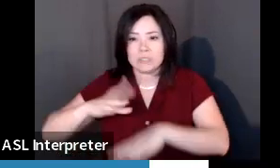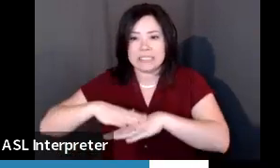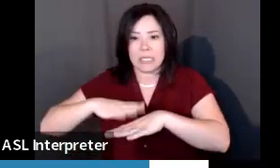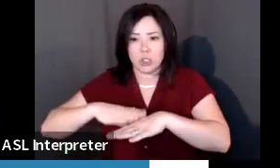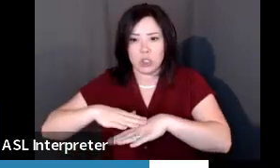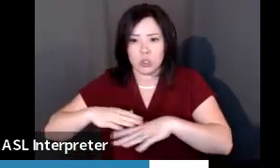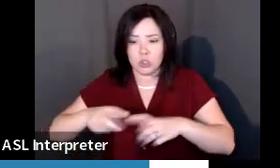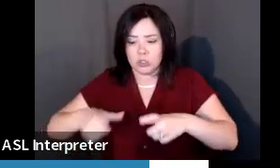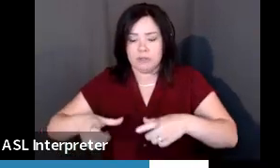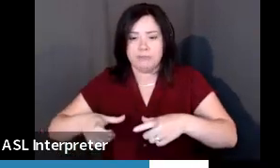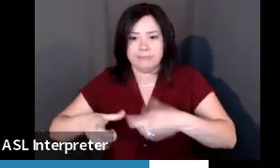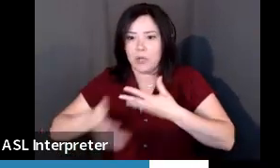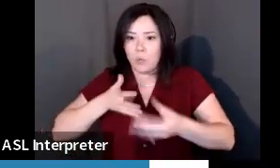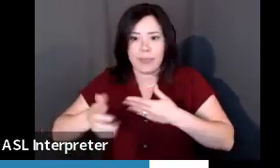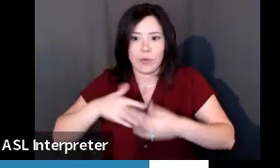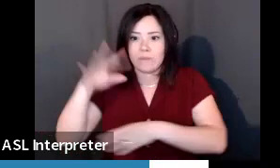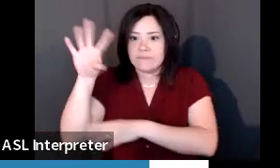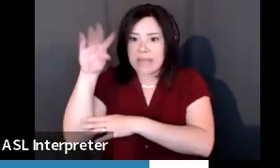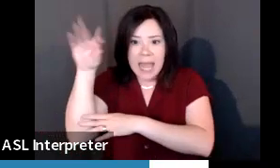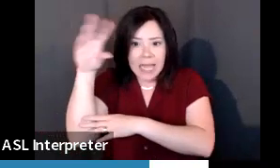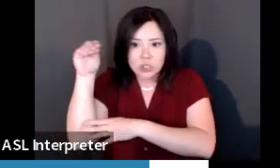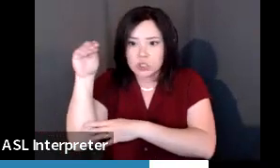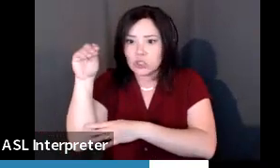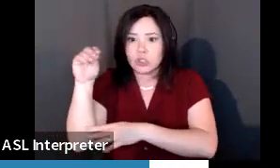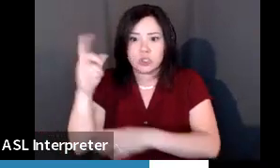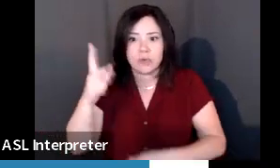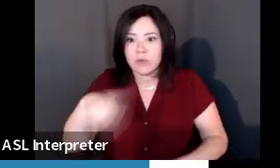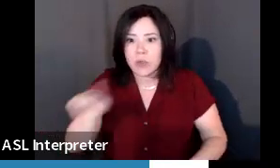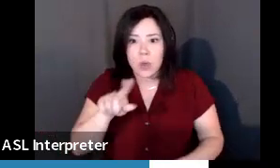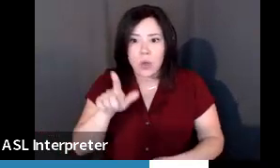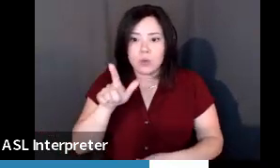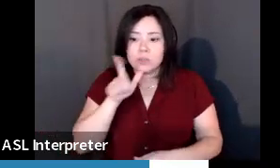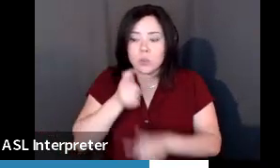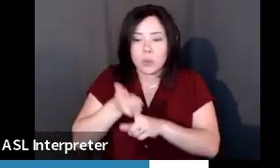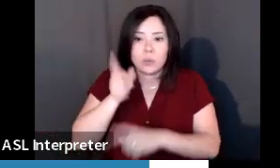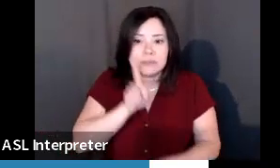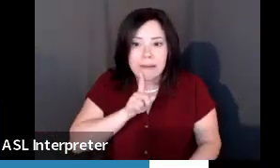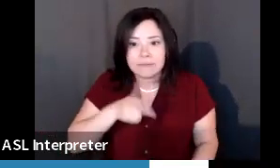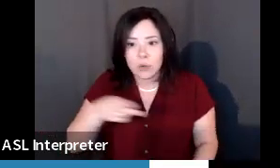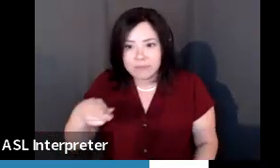that be a flashing light for those who are deaf or hard of hearing.